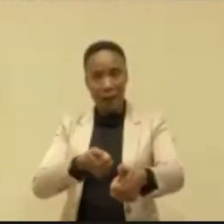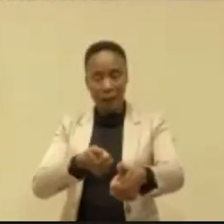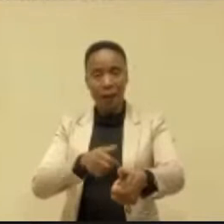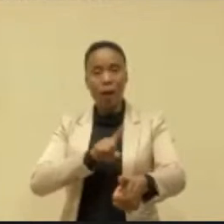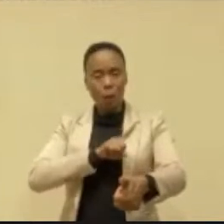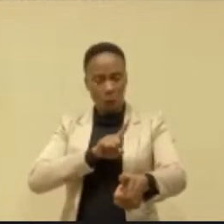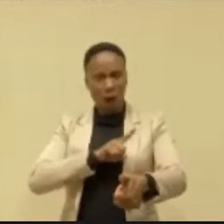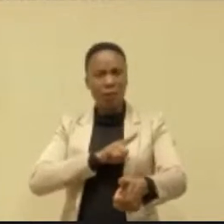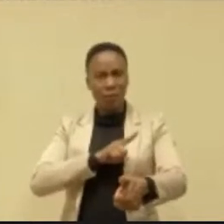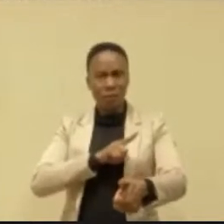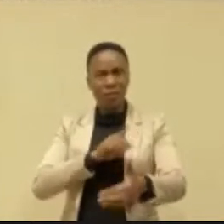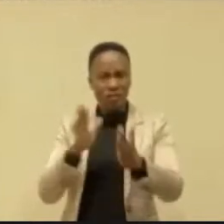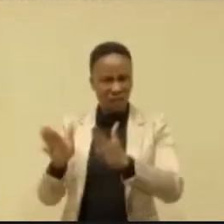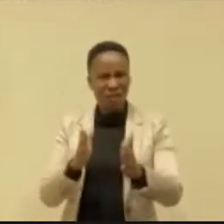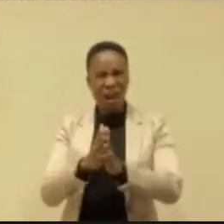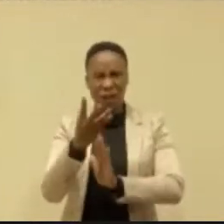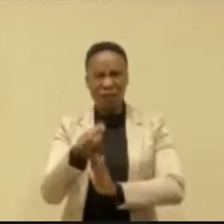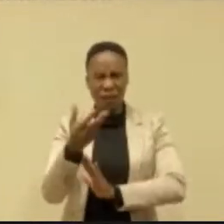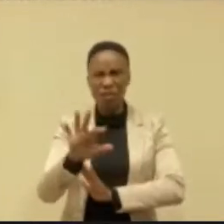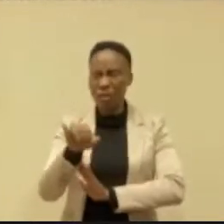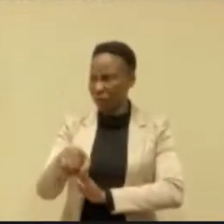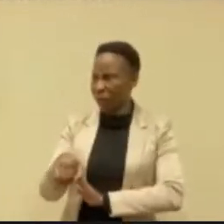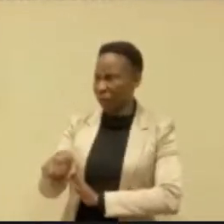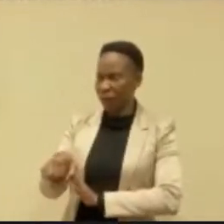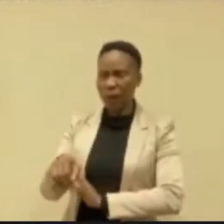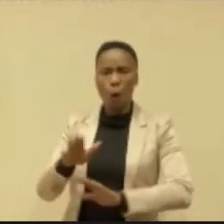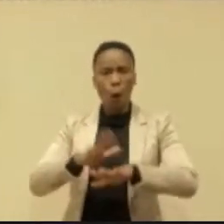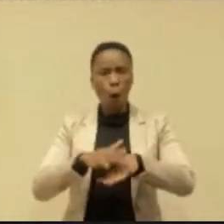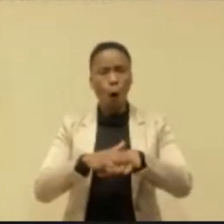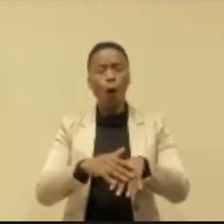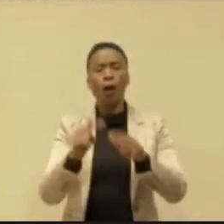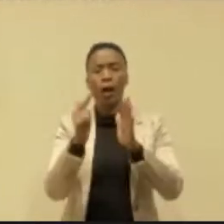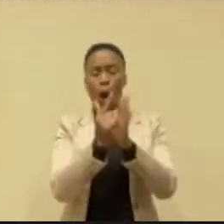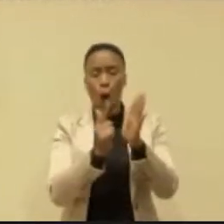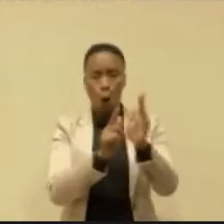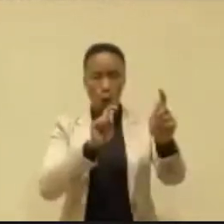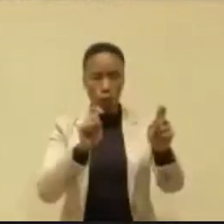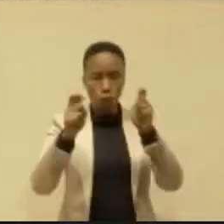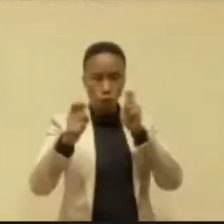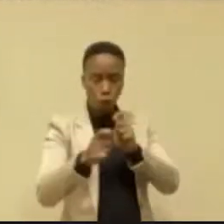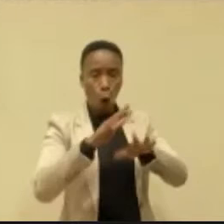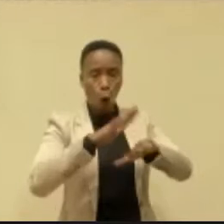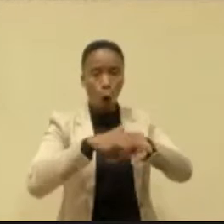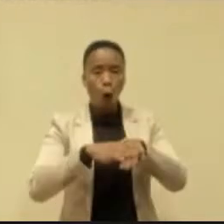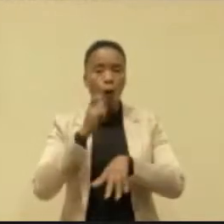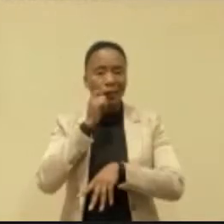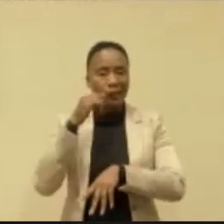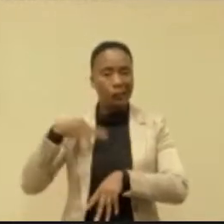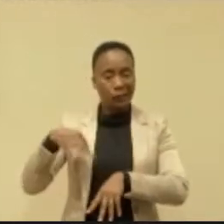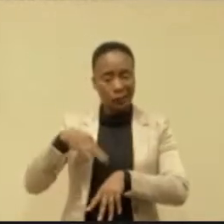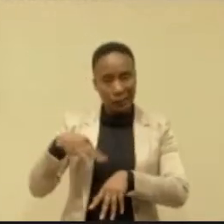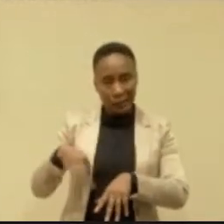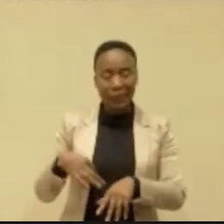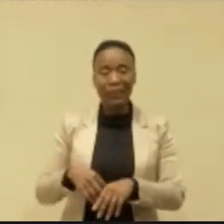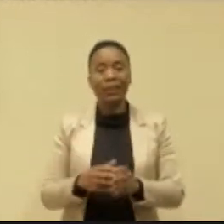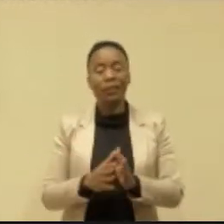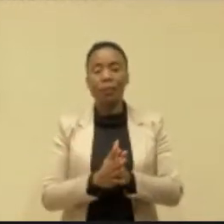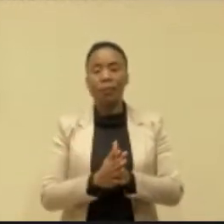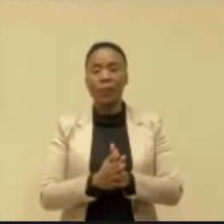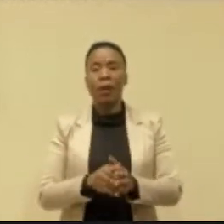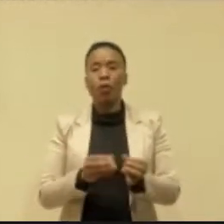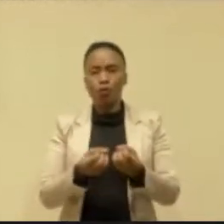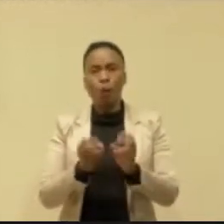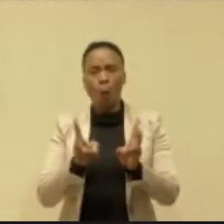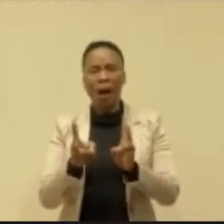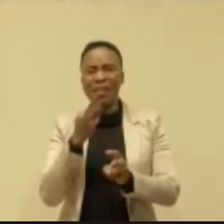the session on the law reform to address gender-based violence and it could bravely manipulate